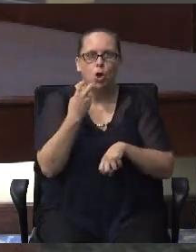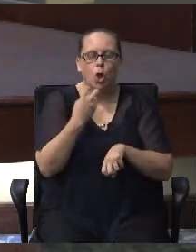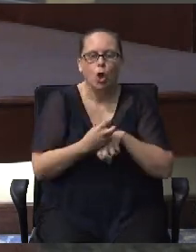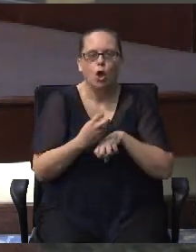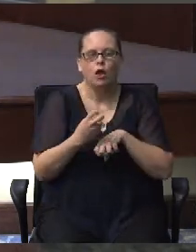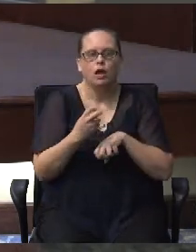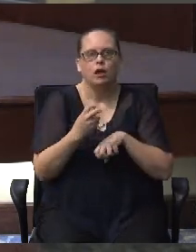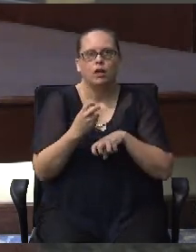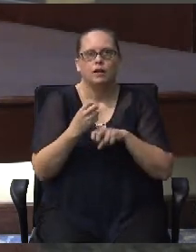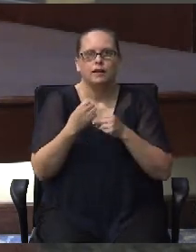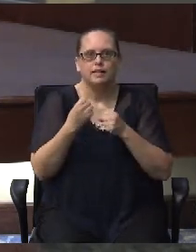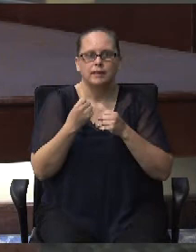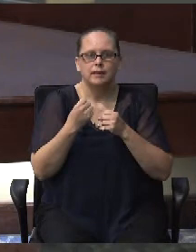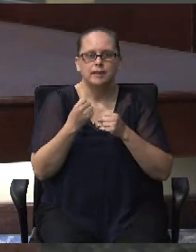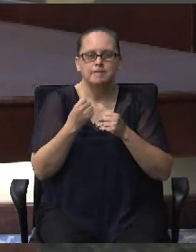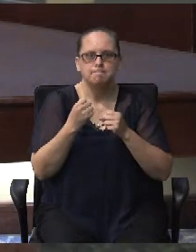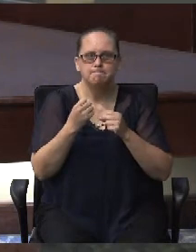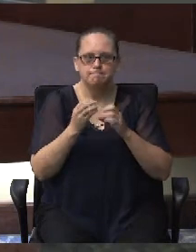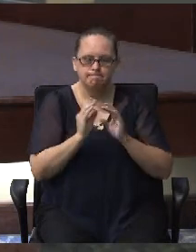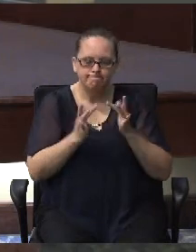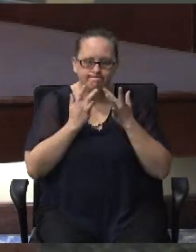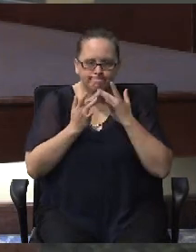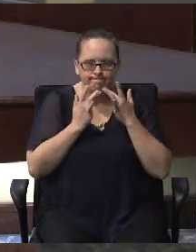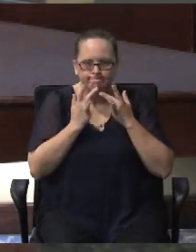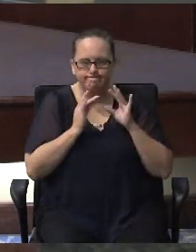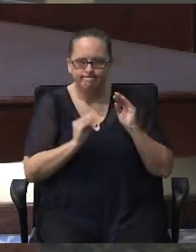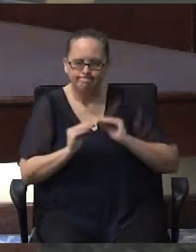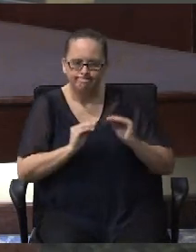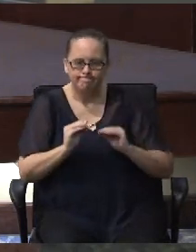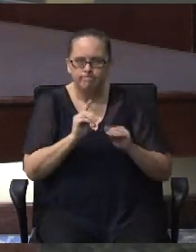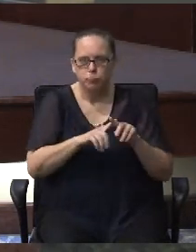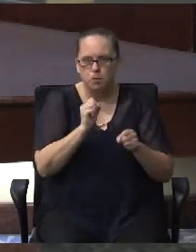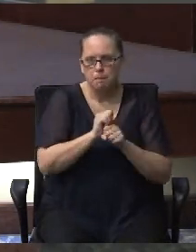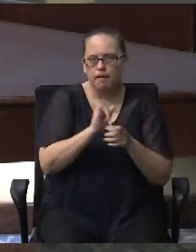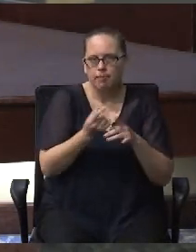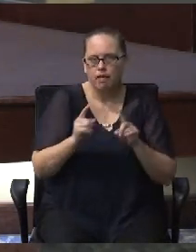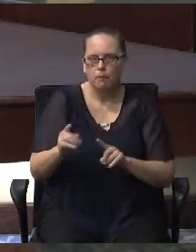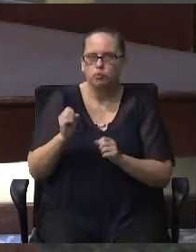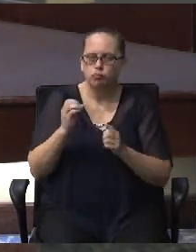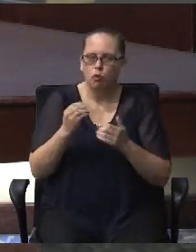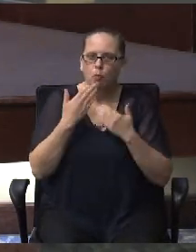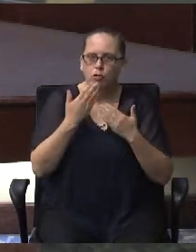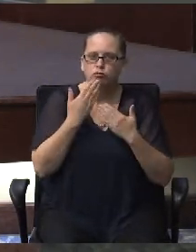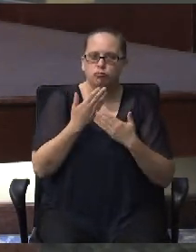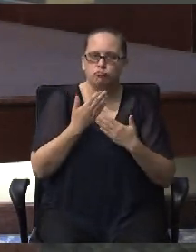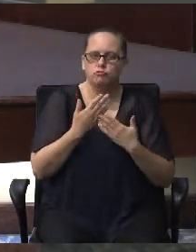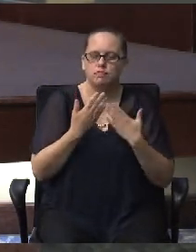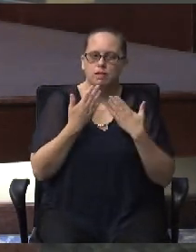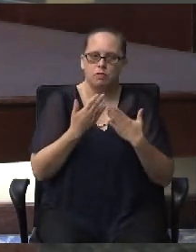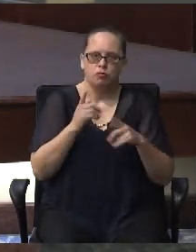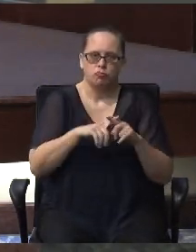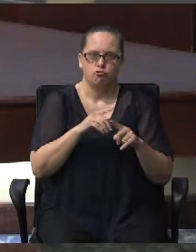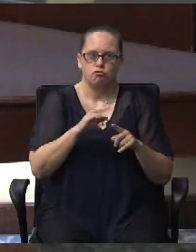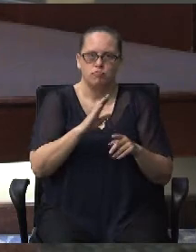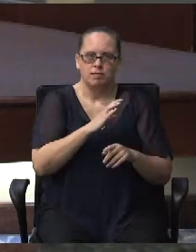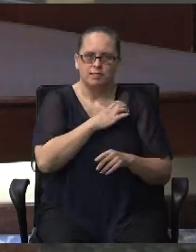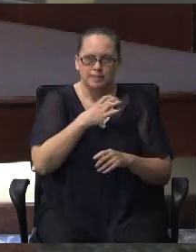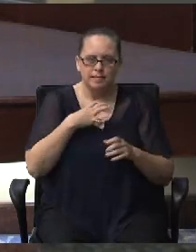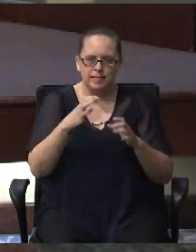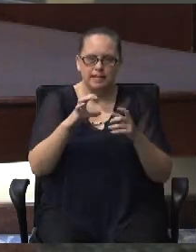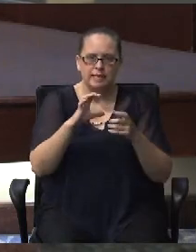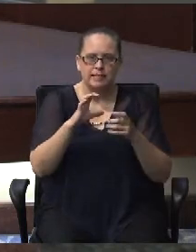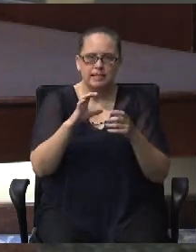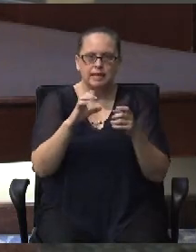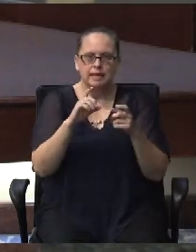and effectively and efficiently to make this happen. And so I just want to show my appreciation to not only our city